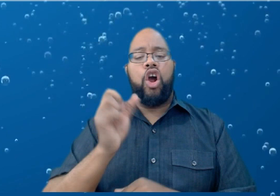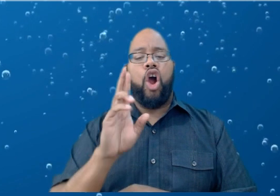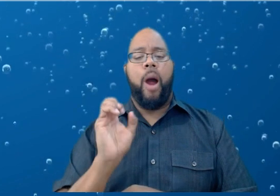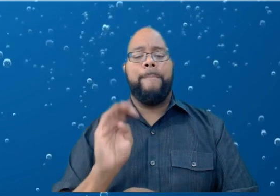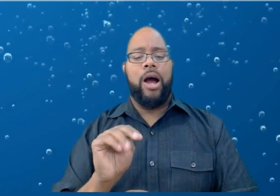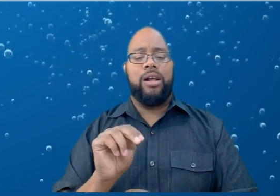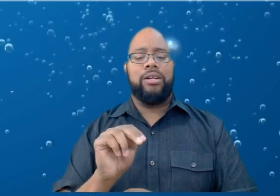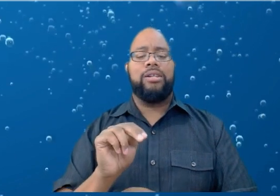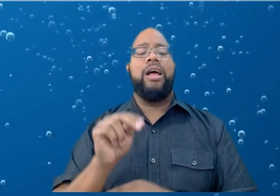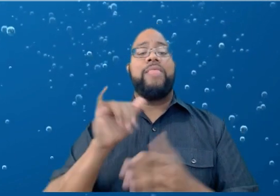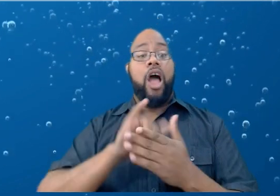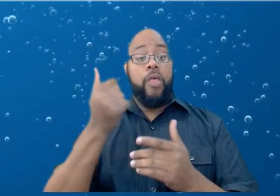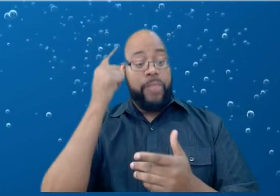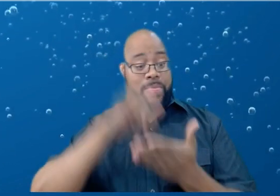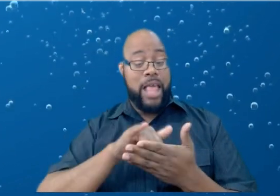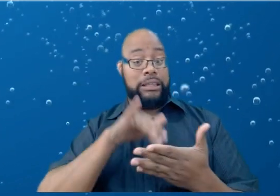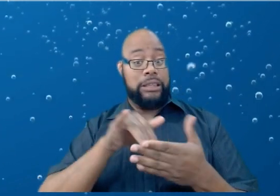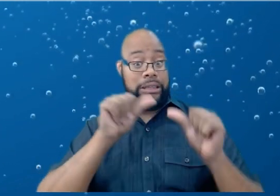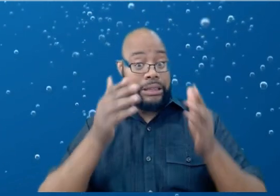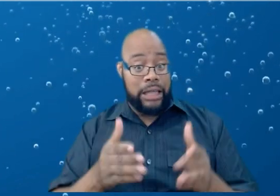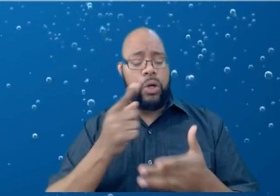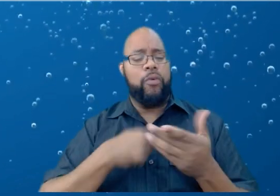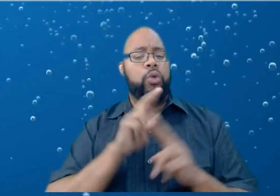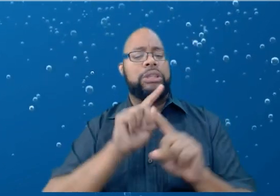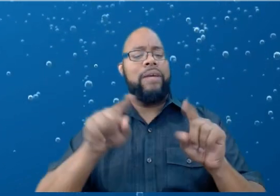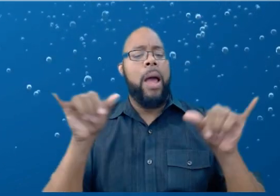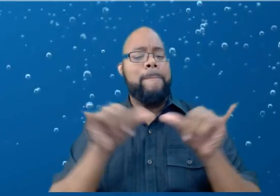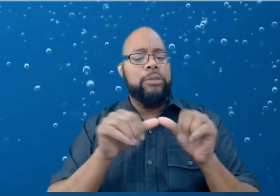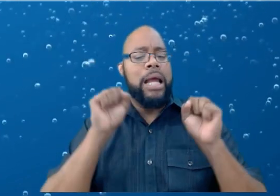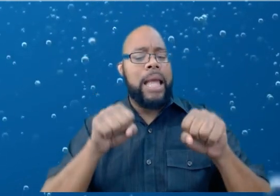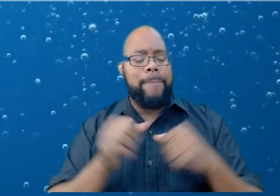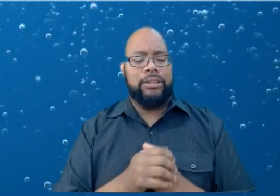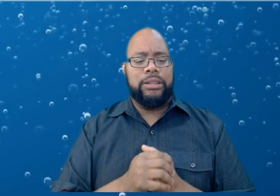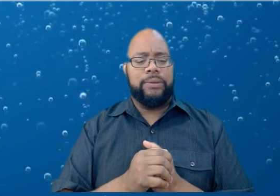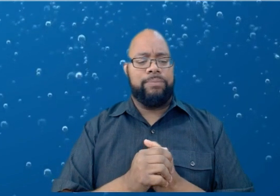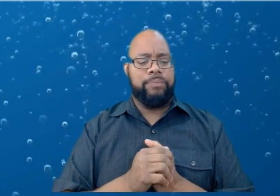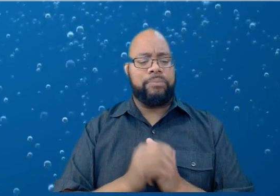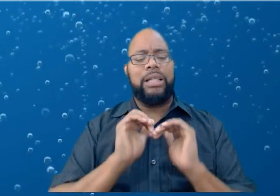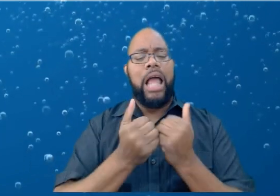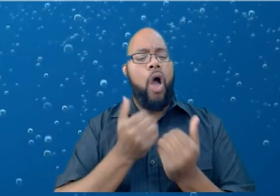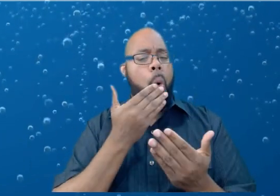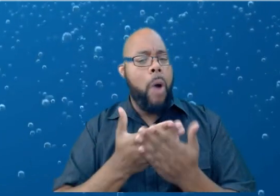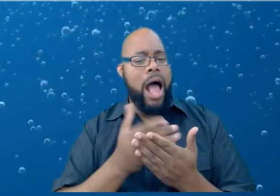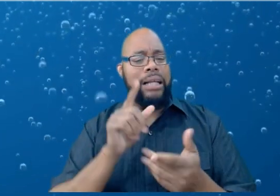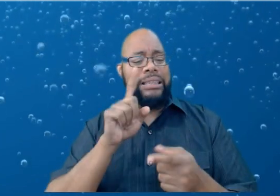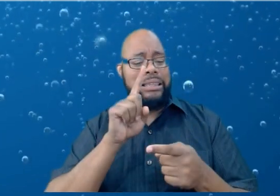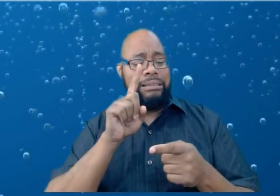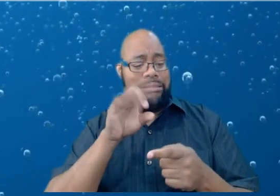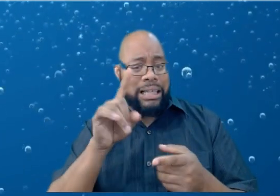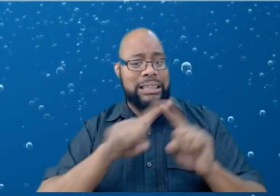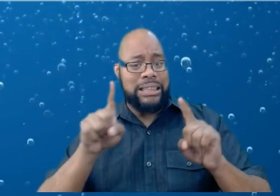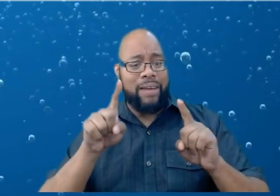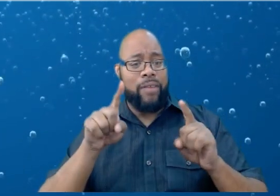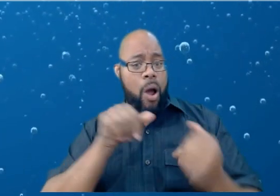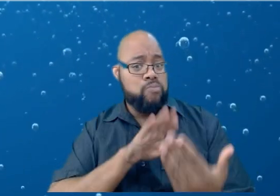carbon. The other thing that we think about as metrologists is if we're using different measurement capabilities, how well do the